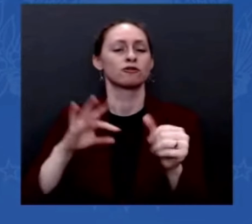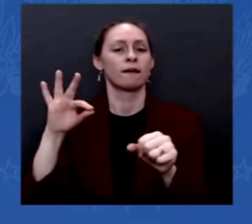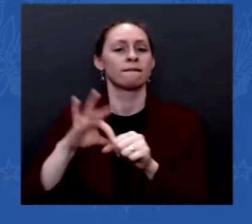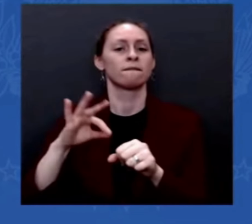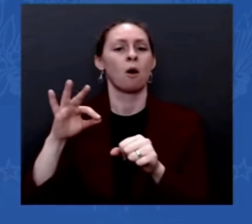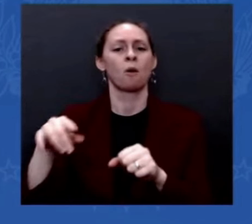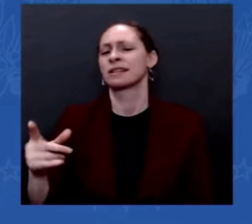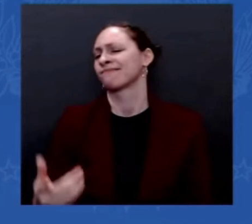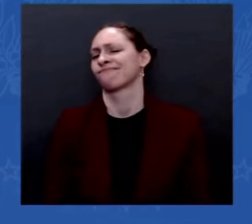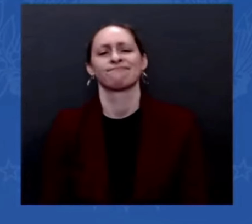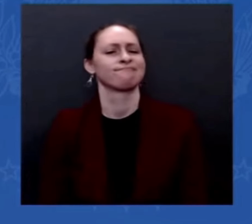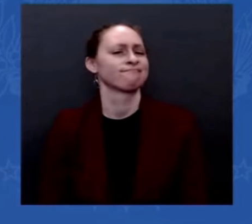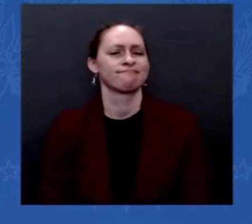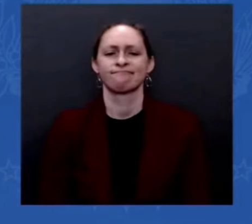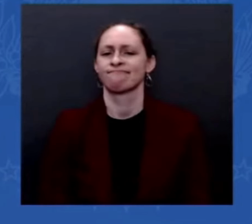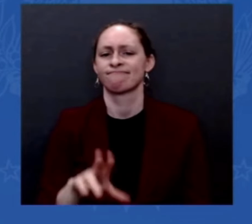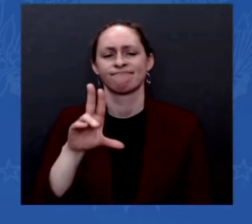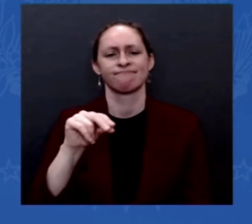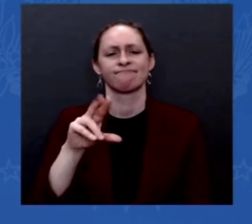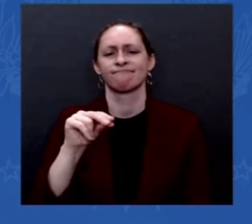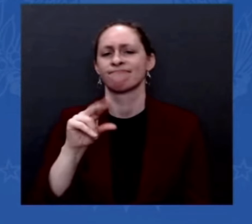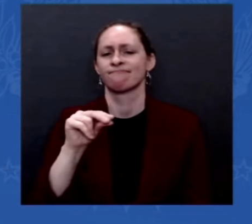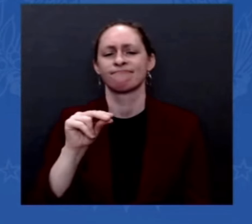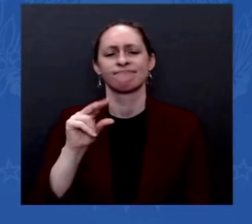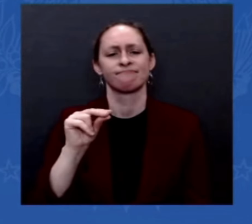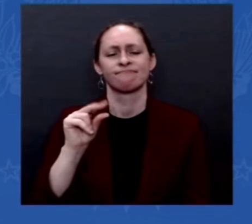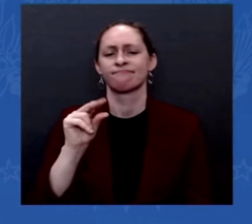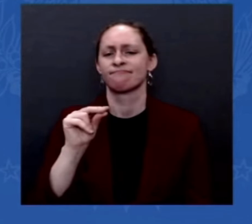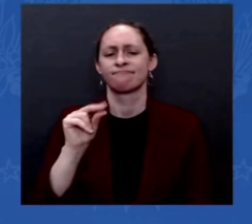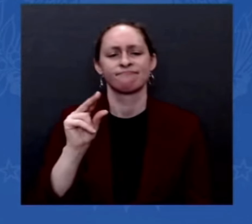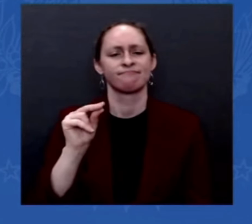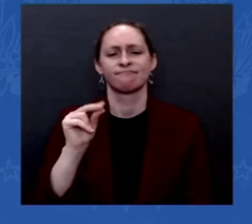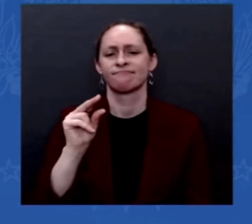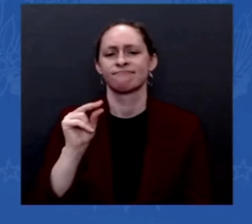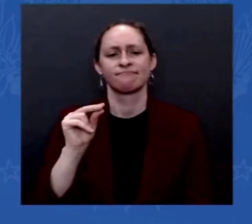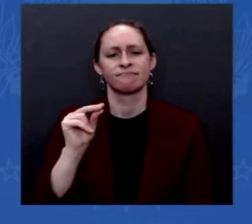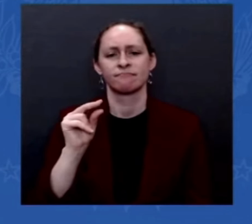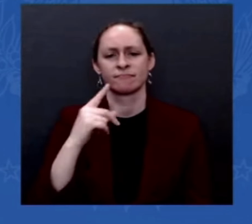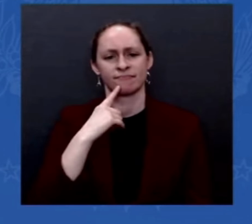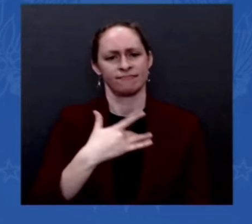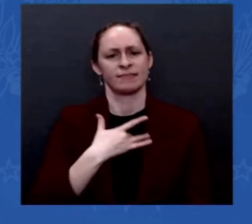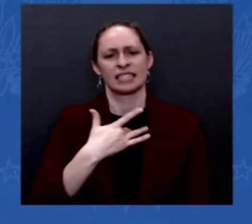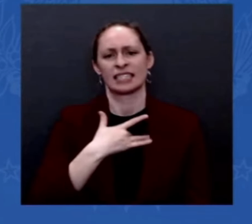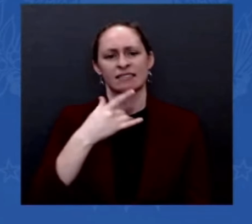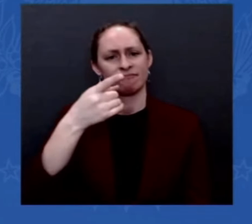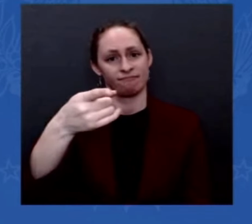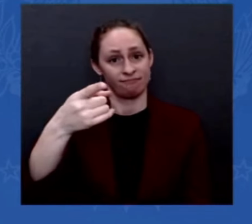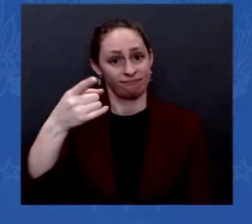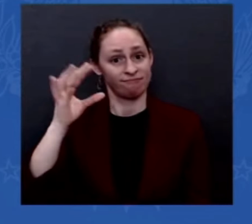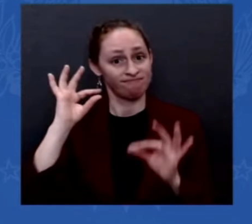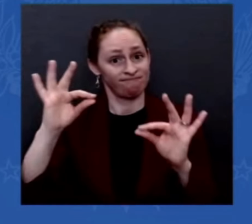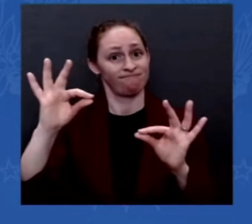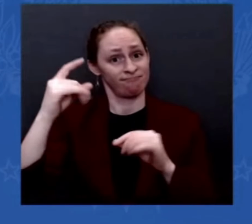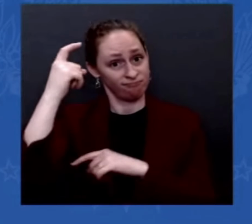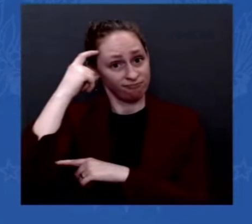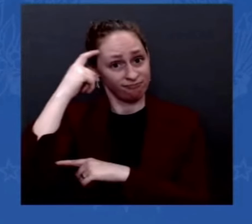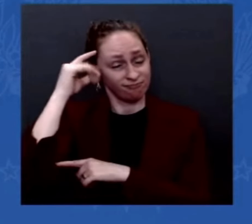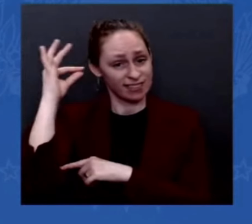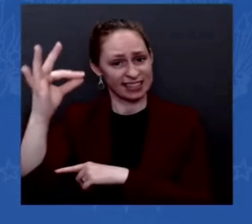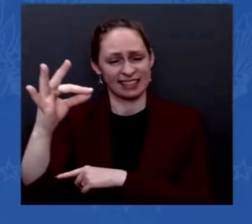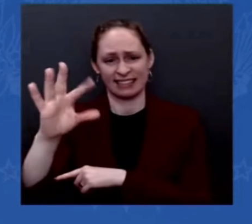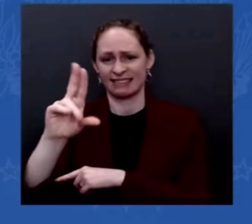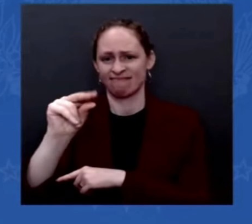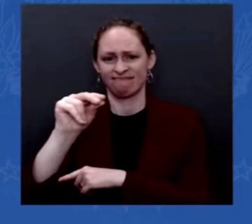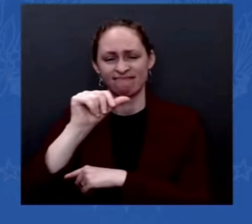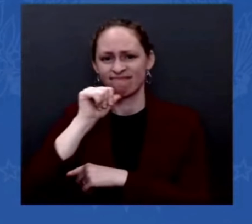fit. Wow. Not even a majority of Democrats who responded strongly affirmed